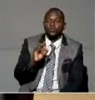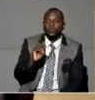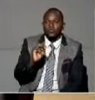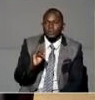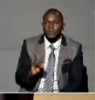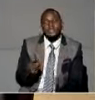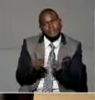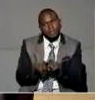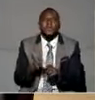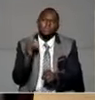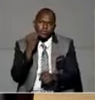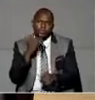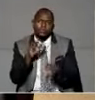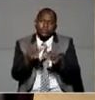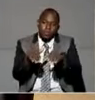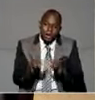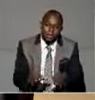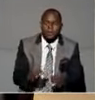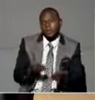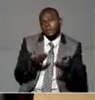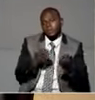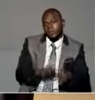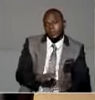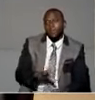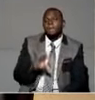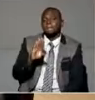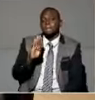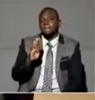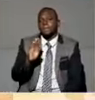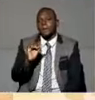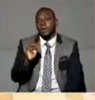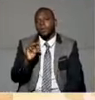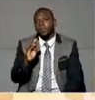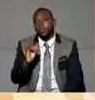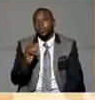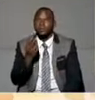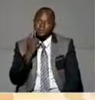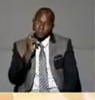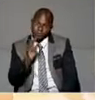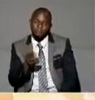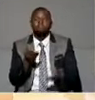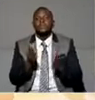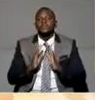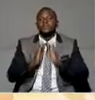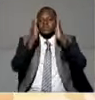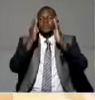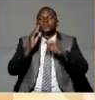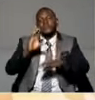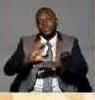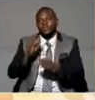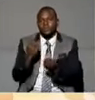to Busoga for burial of the late Bishop Cyprian Bamoze. That has been Archbishop